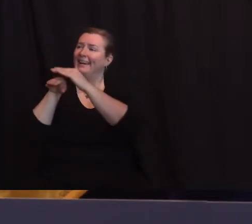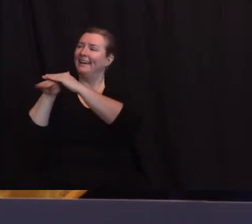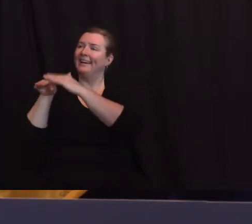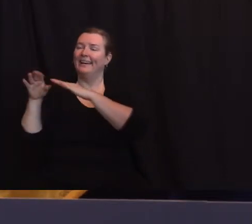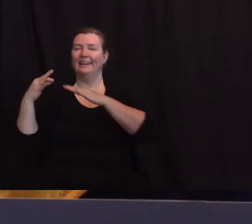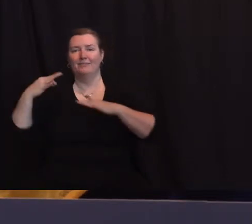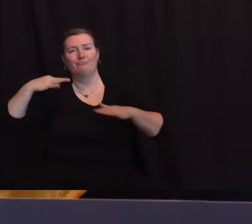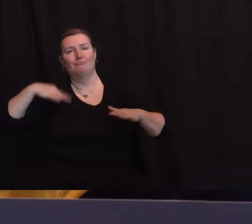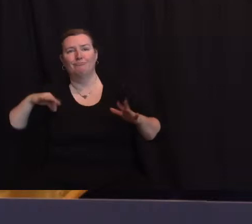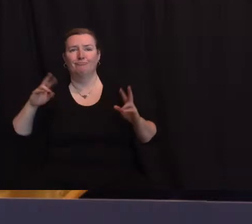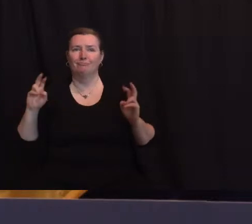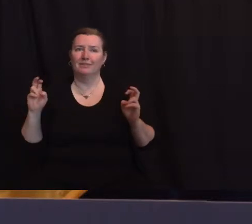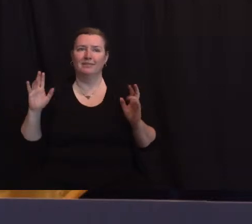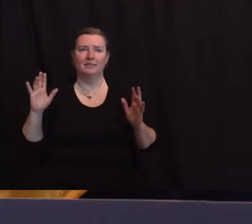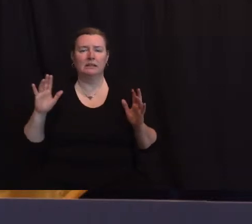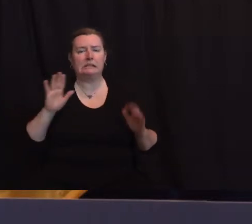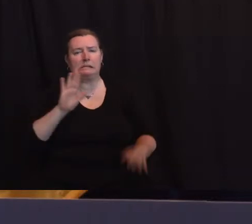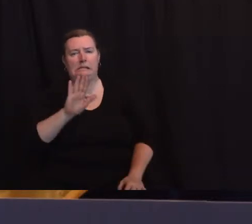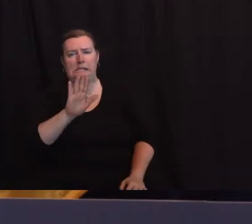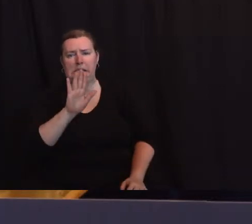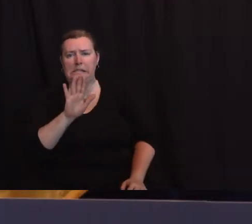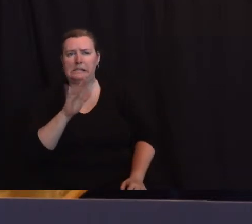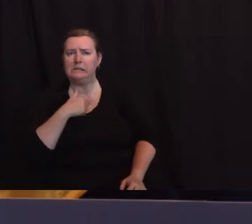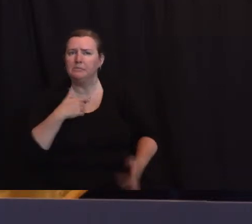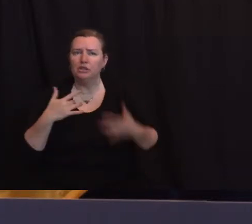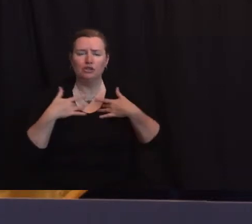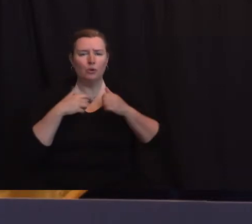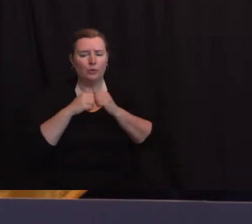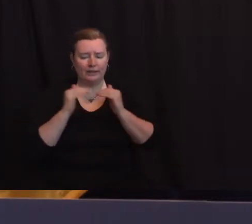not where we need to be on equity concerns me.